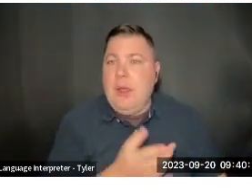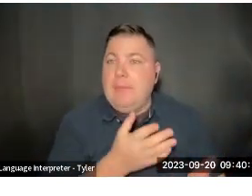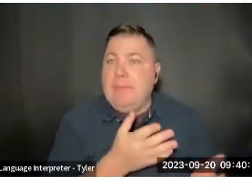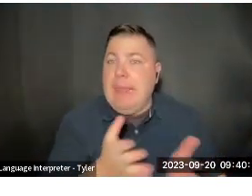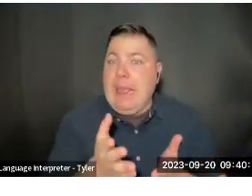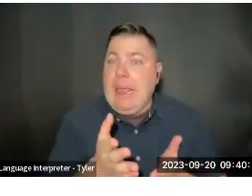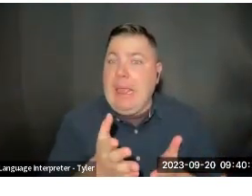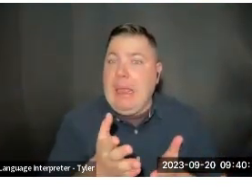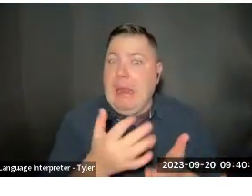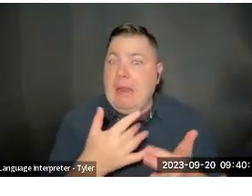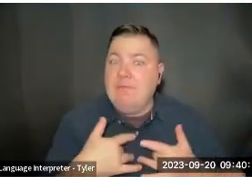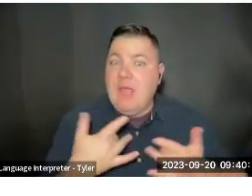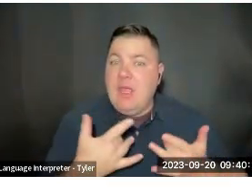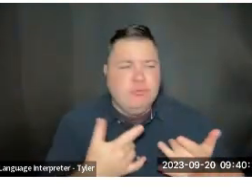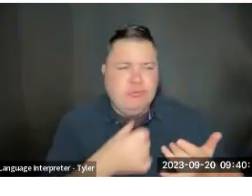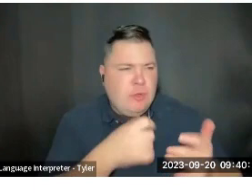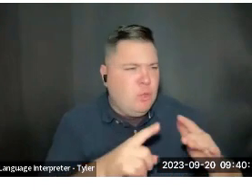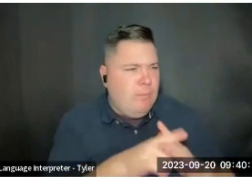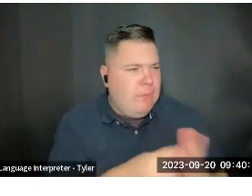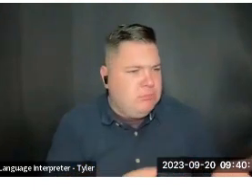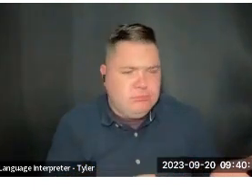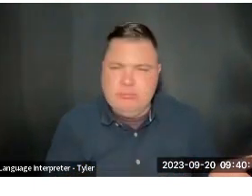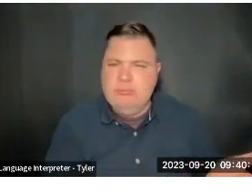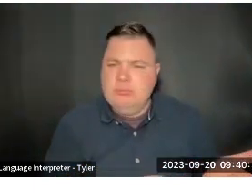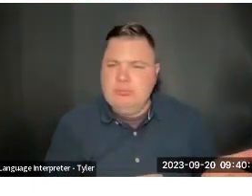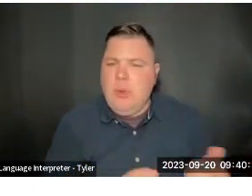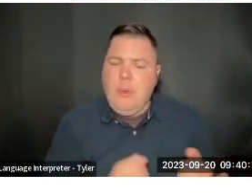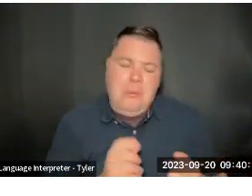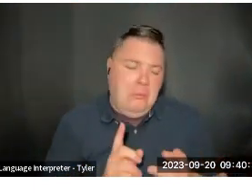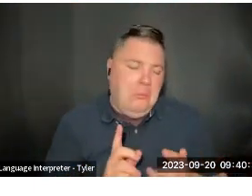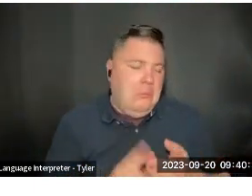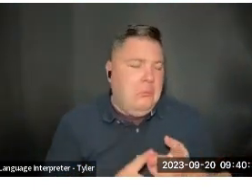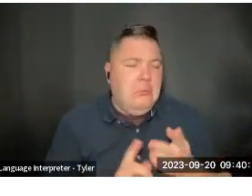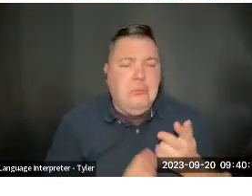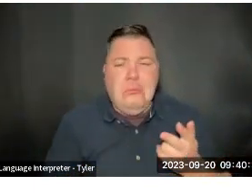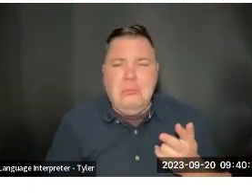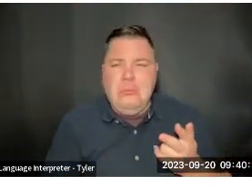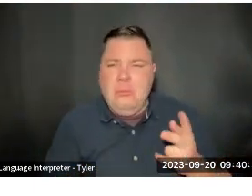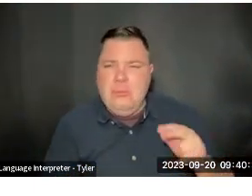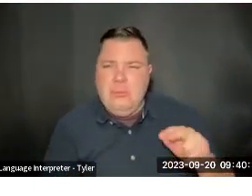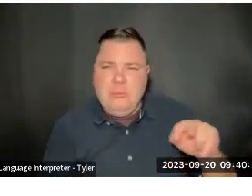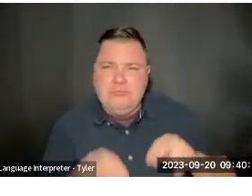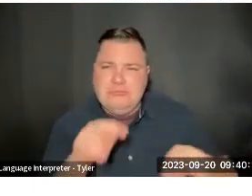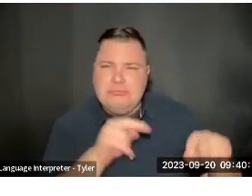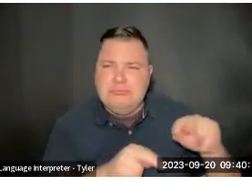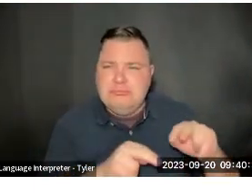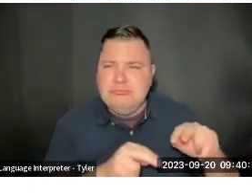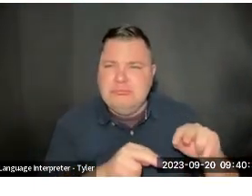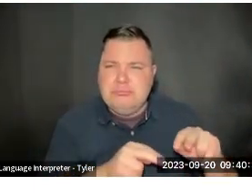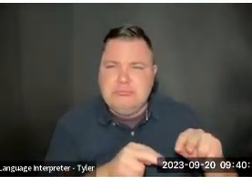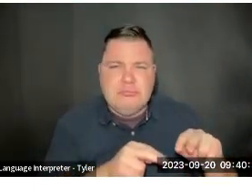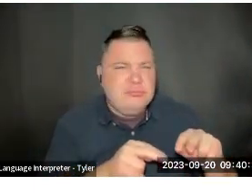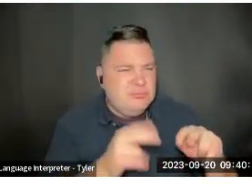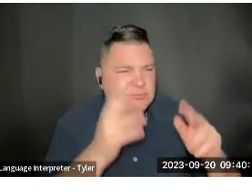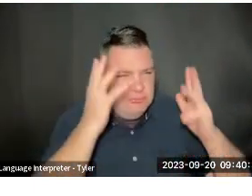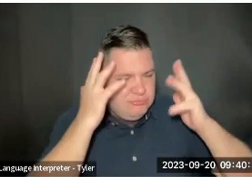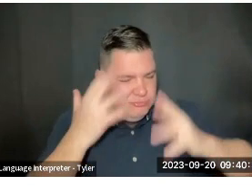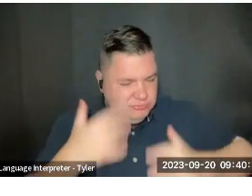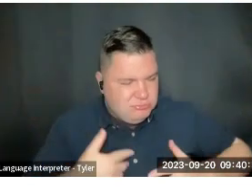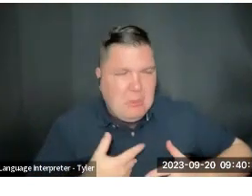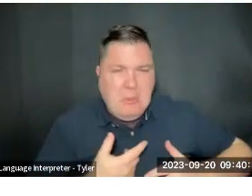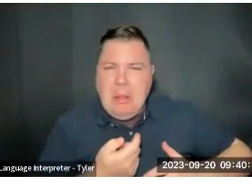event. Maybe it's someone looking a little more disheveled,